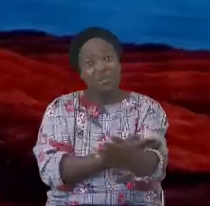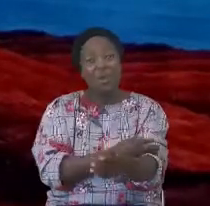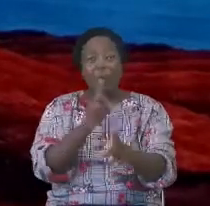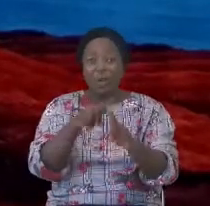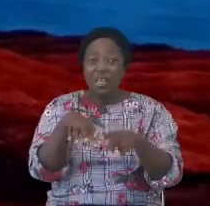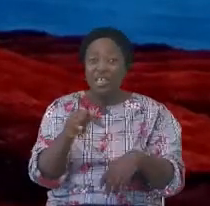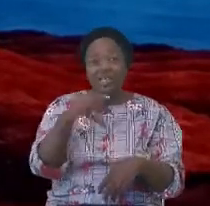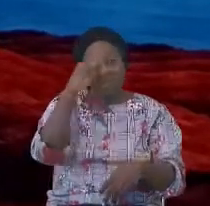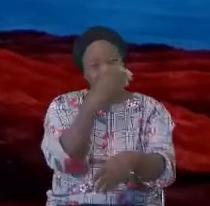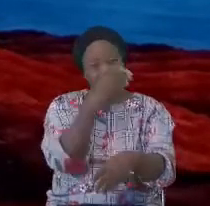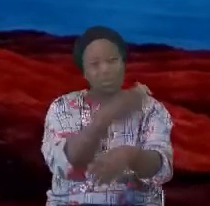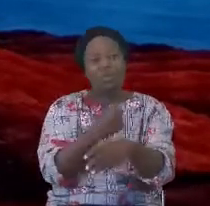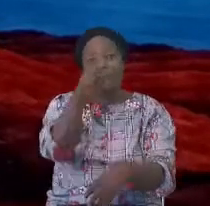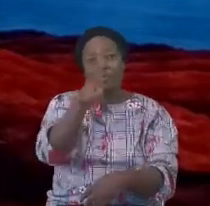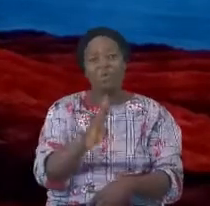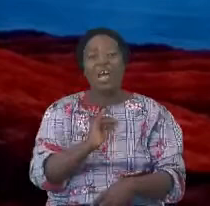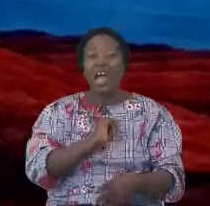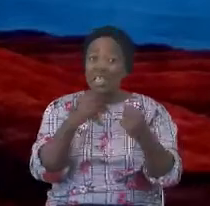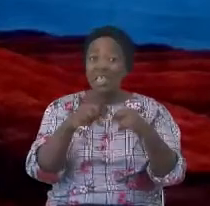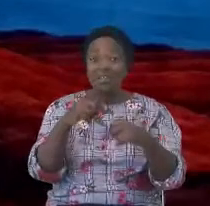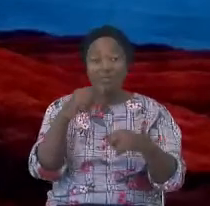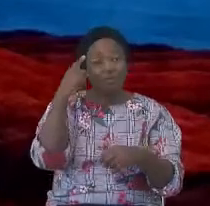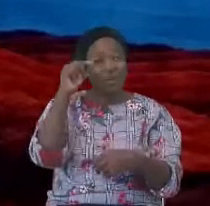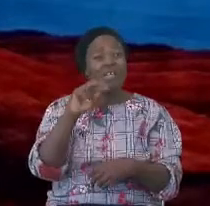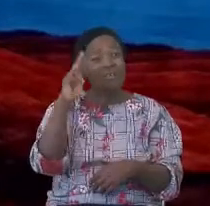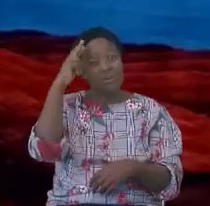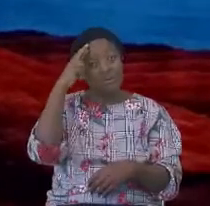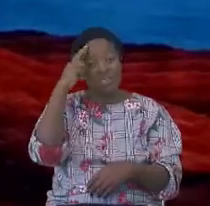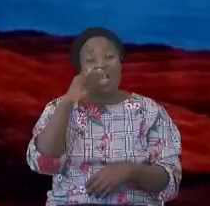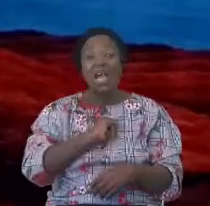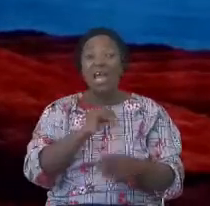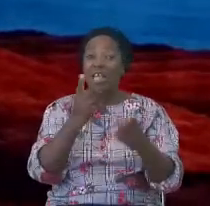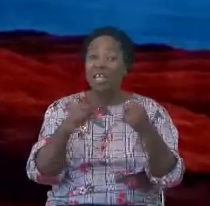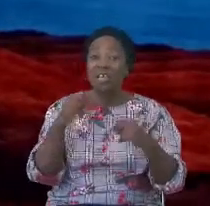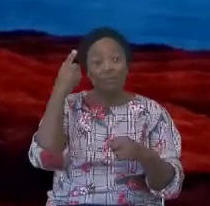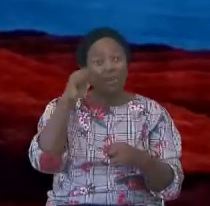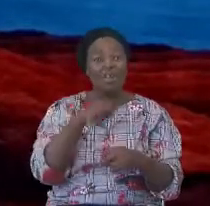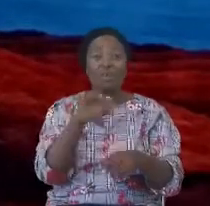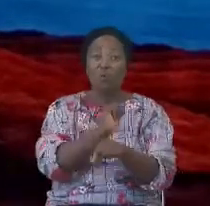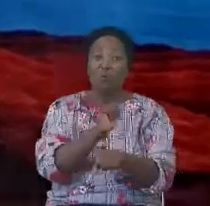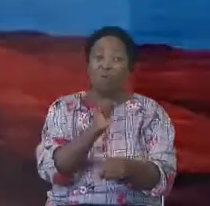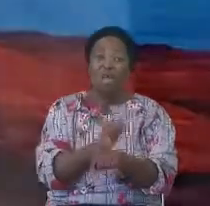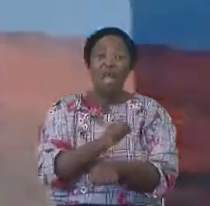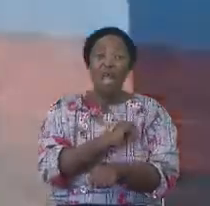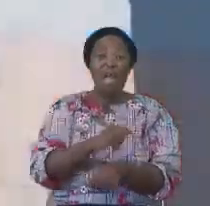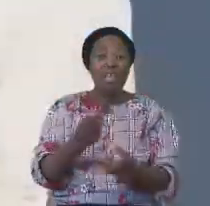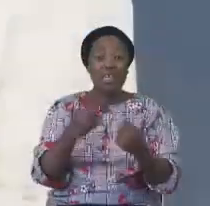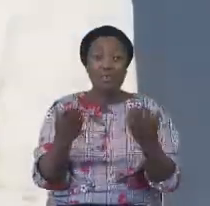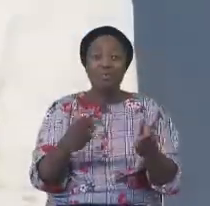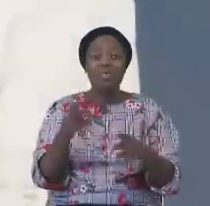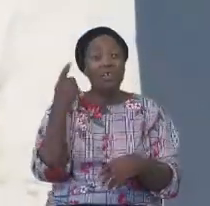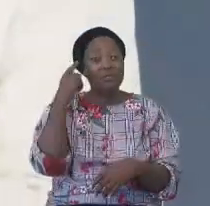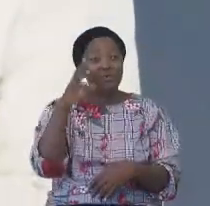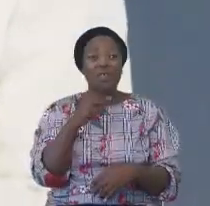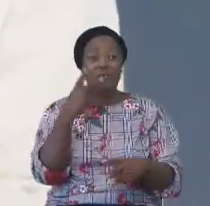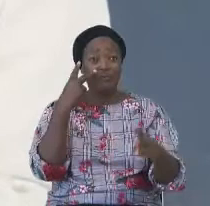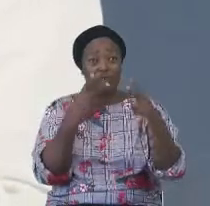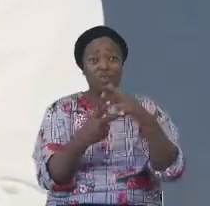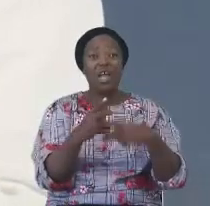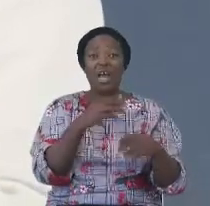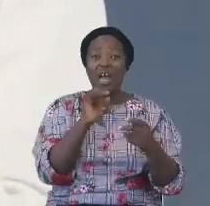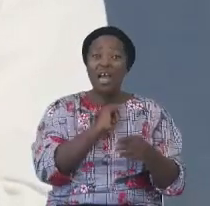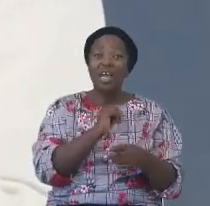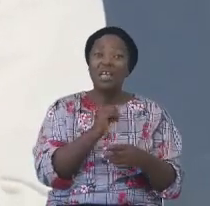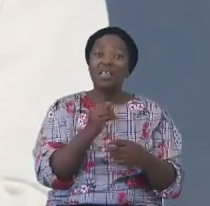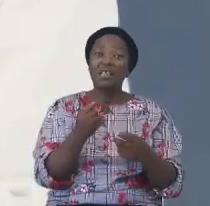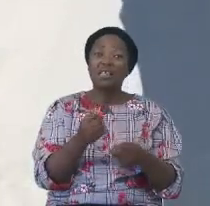son. Yes, I'm your son, or the son of God. I came for a purpose. I came for